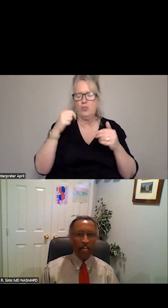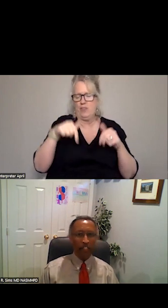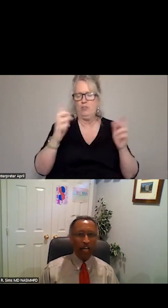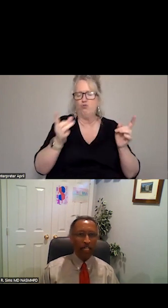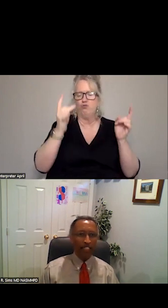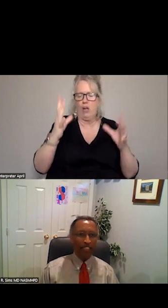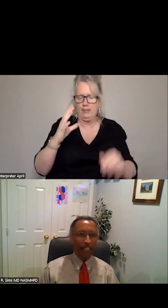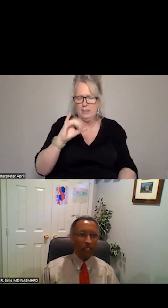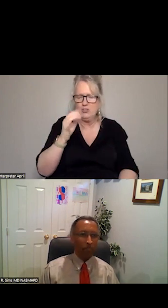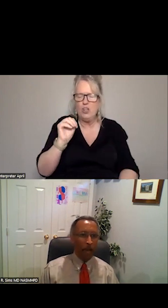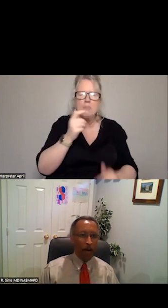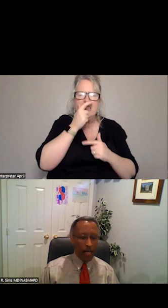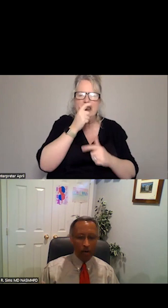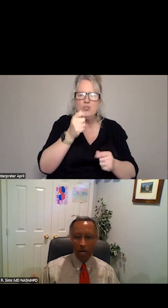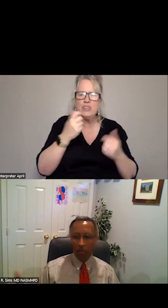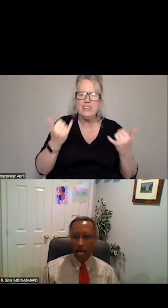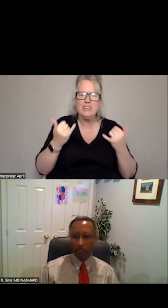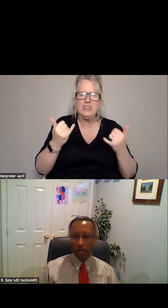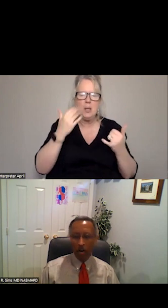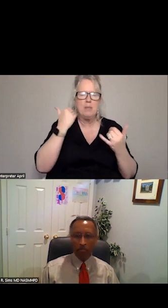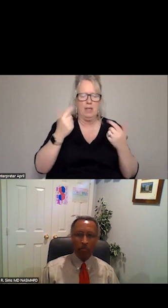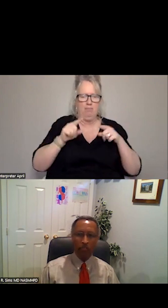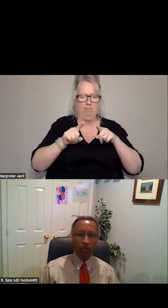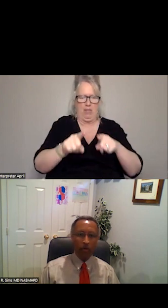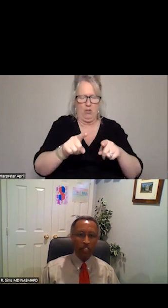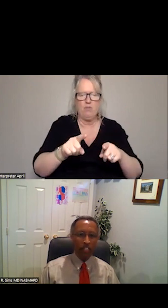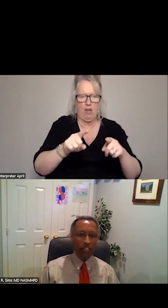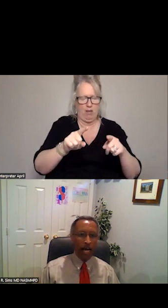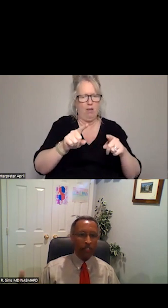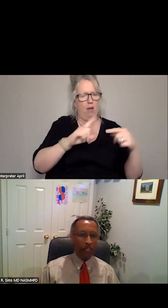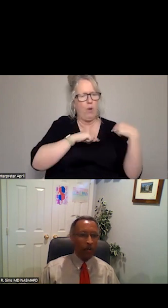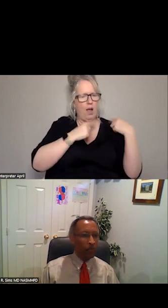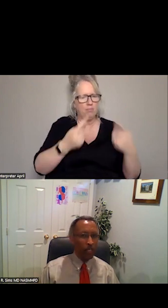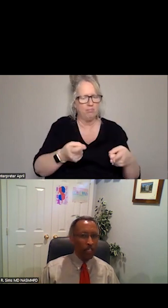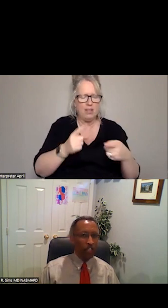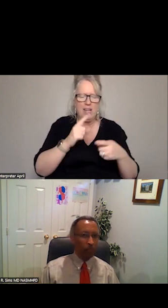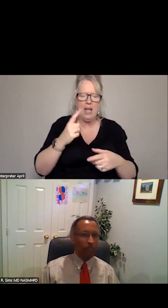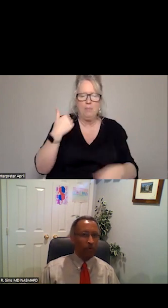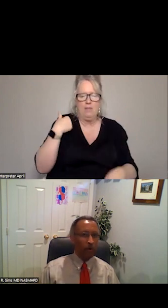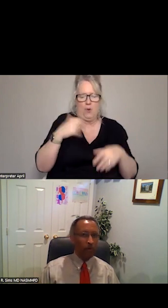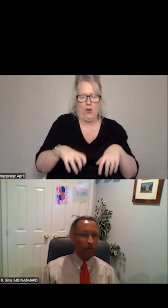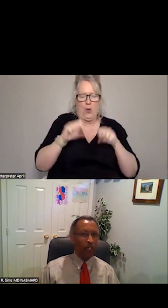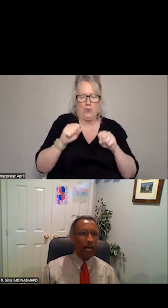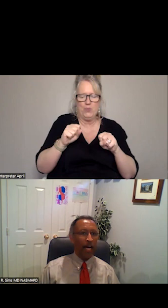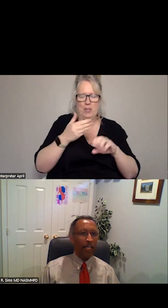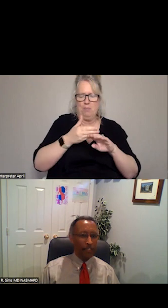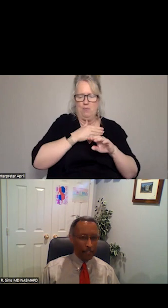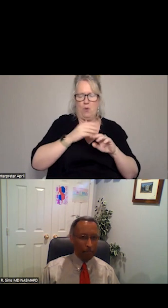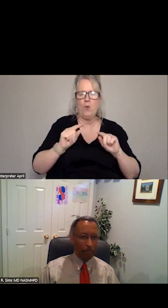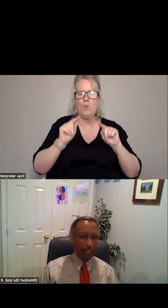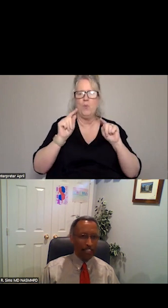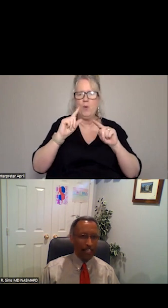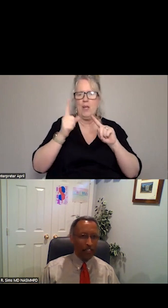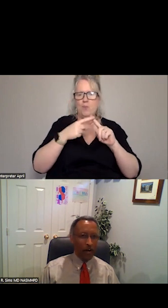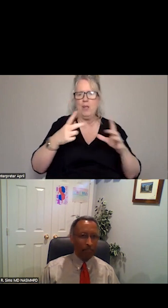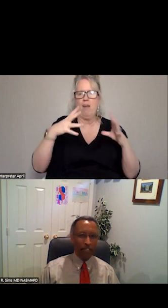interesting Crisis Jam because it seems to parallel what I've gone through before, which is I was the host just before we went on a hiatus a couple